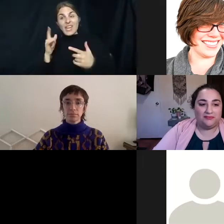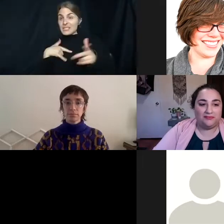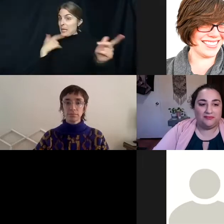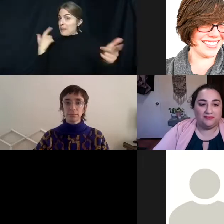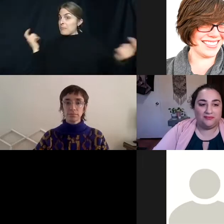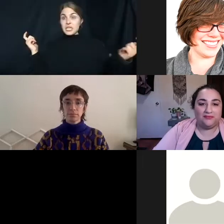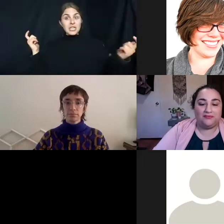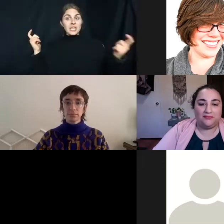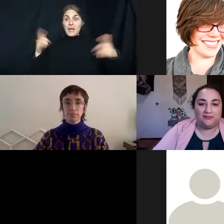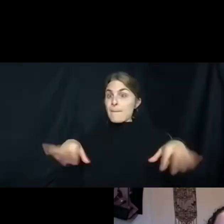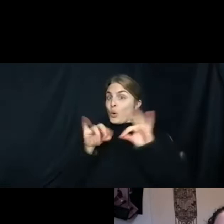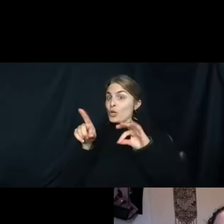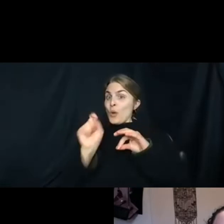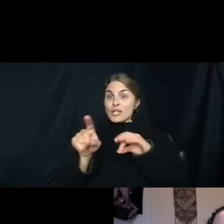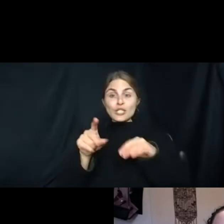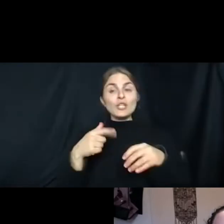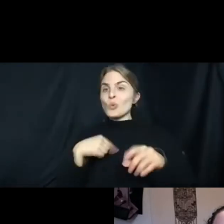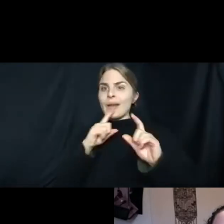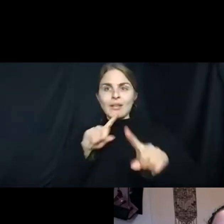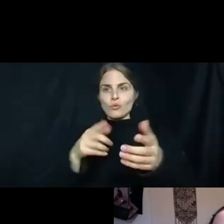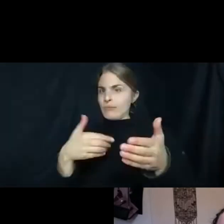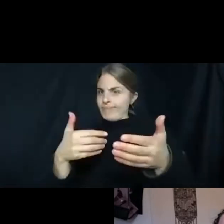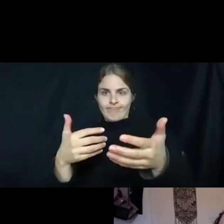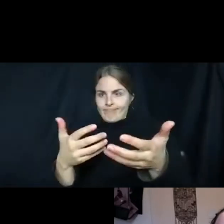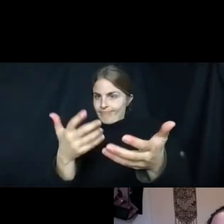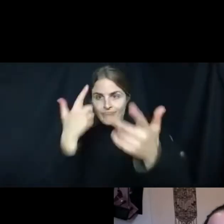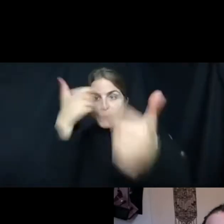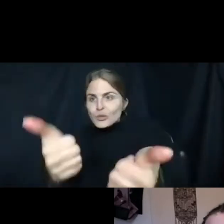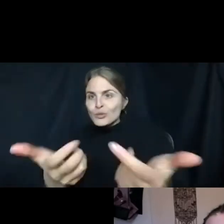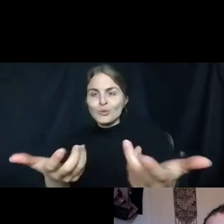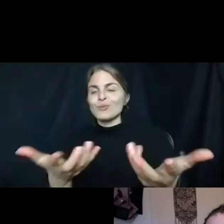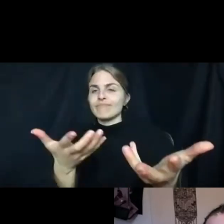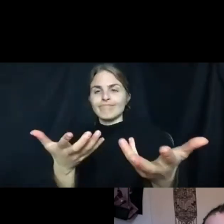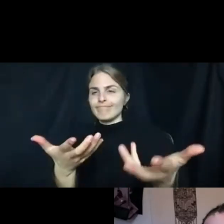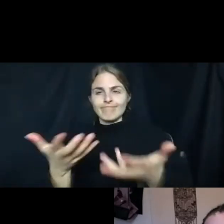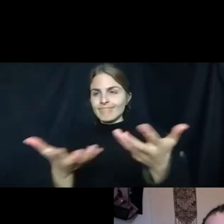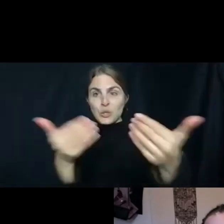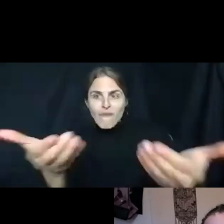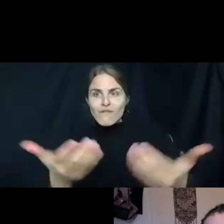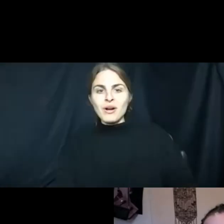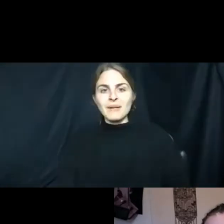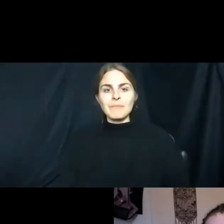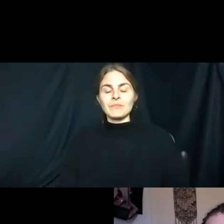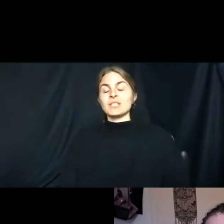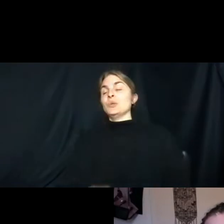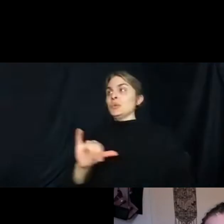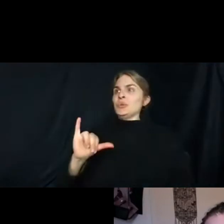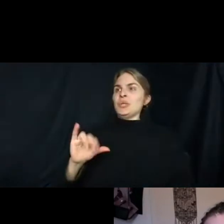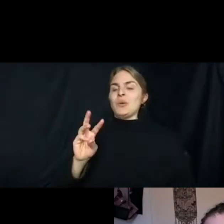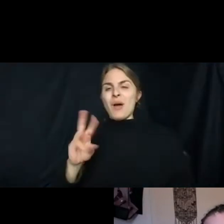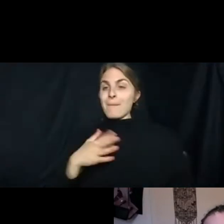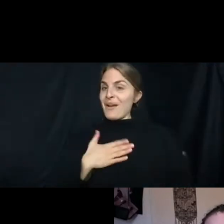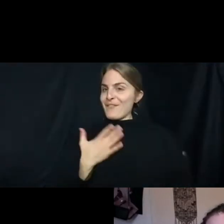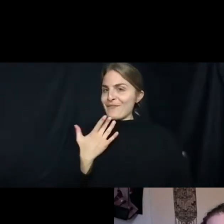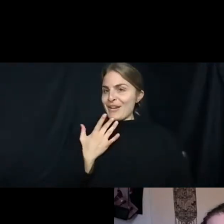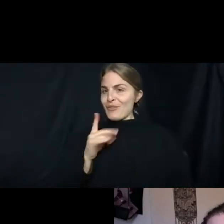to answer anywhere on that spectrum, right? So go for it. Oh, wow. Okay, so this is one of my favorite questions,